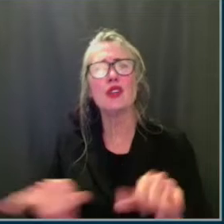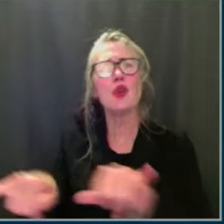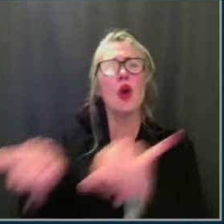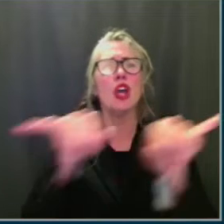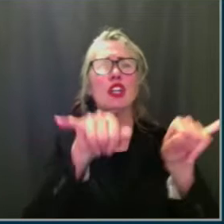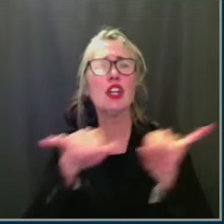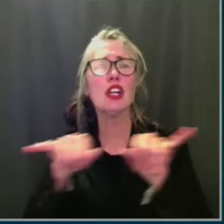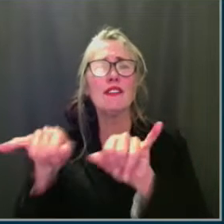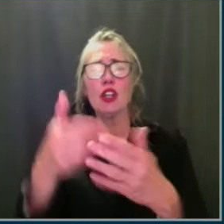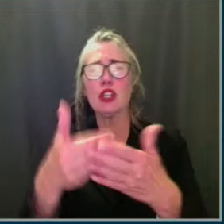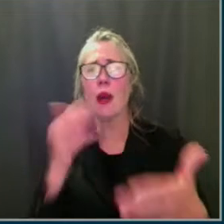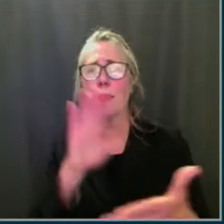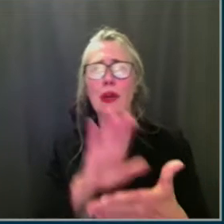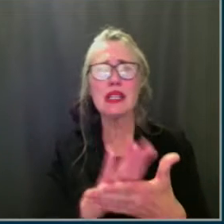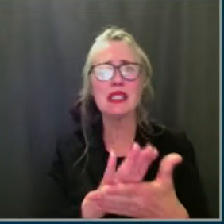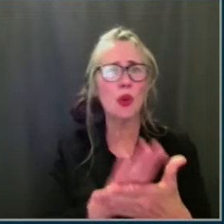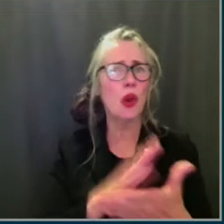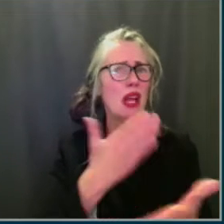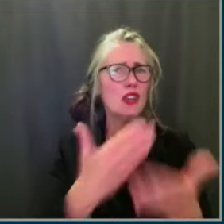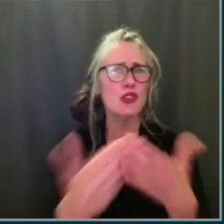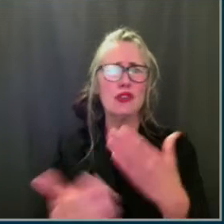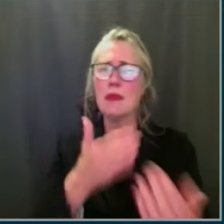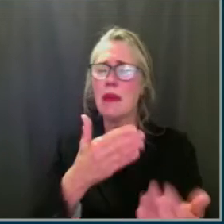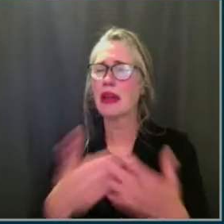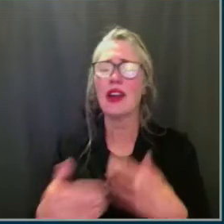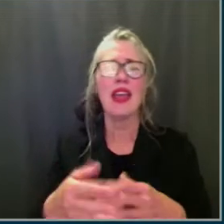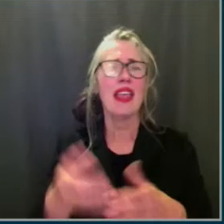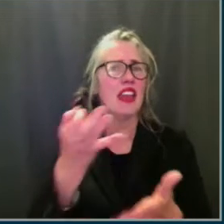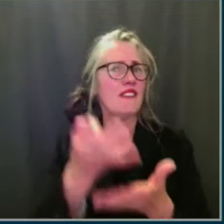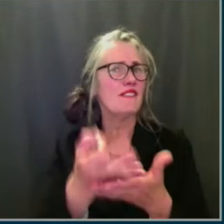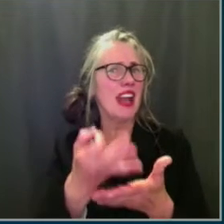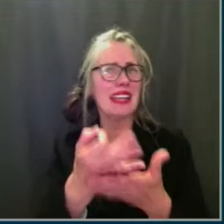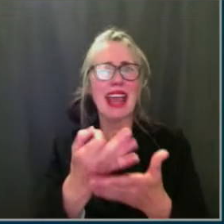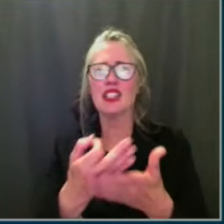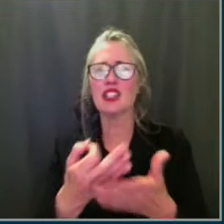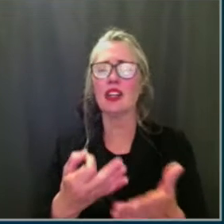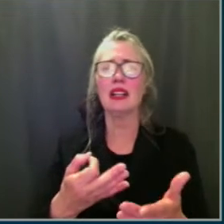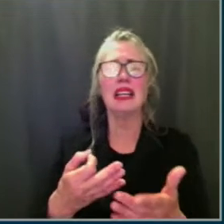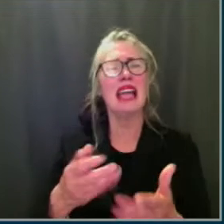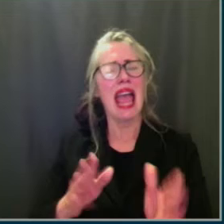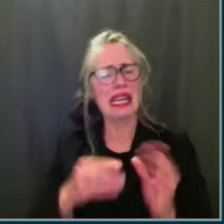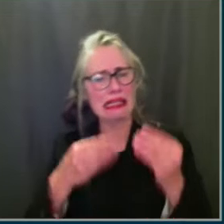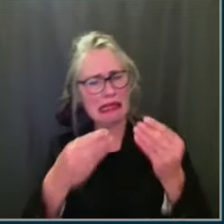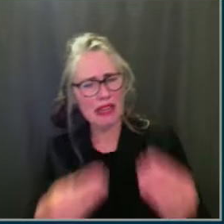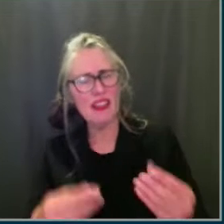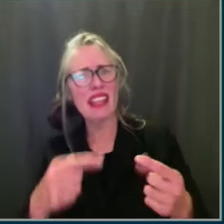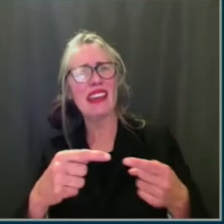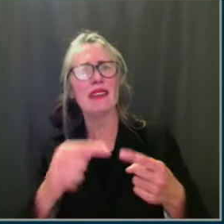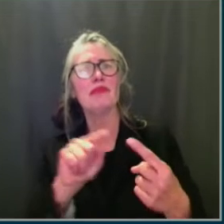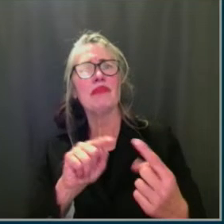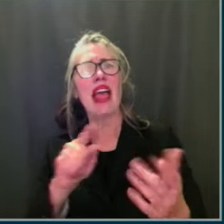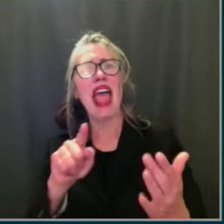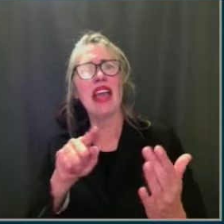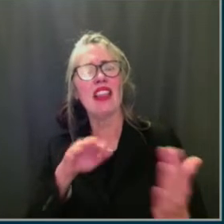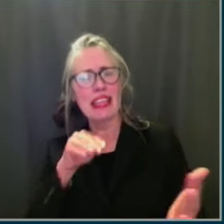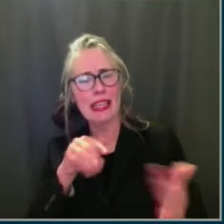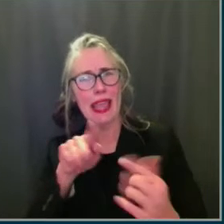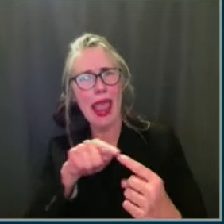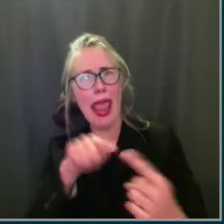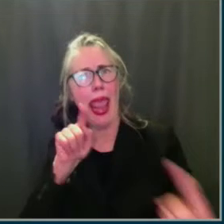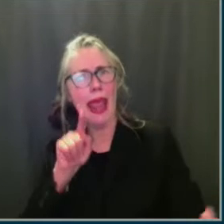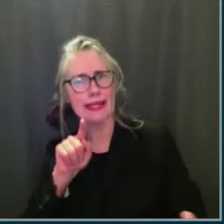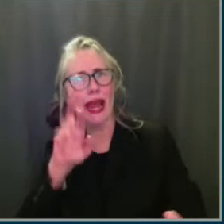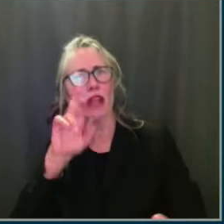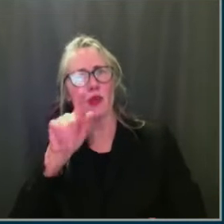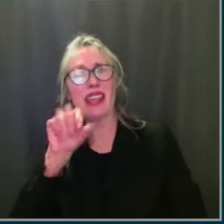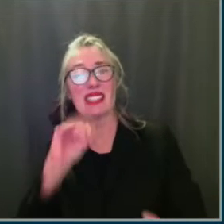all students, regardless of their financial background. We're providing anti-racism training in our classrooms at a time when most states refuse